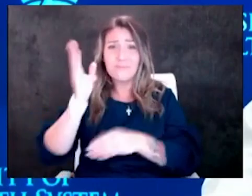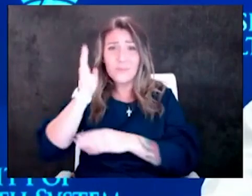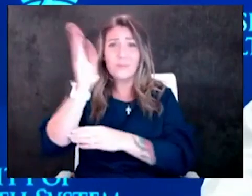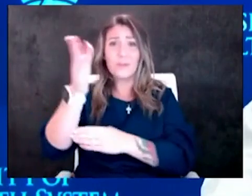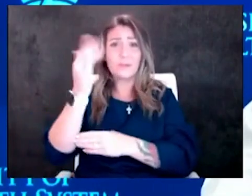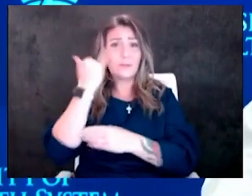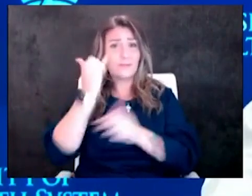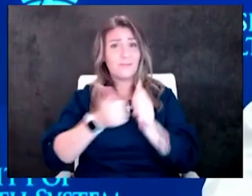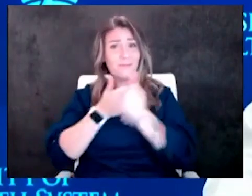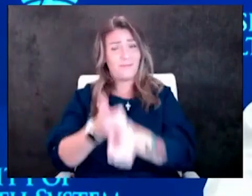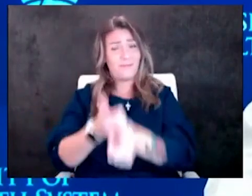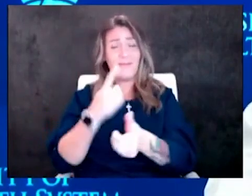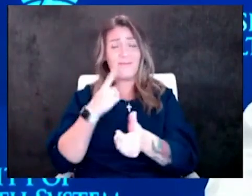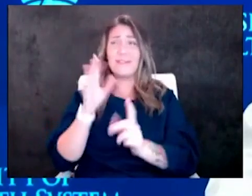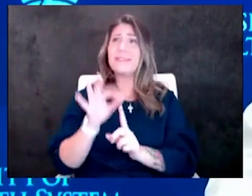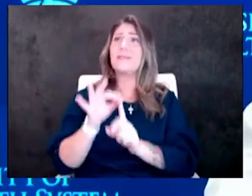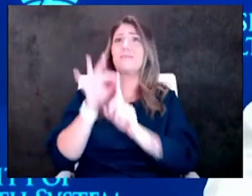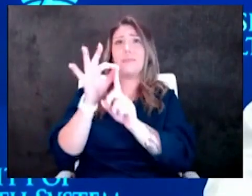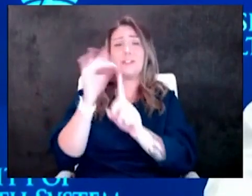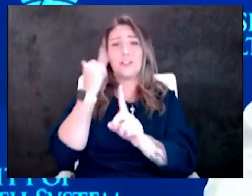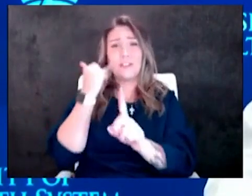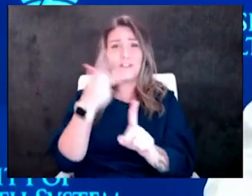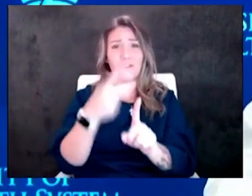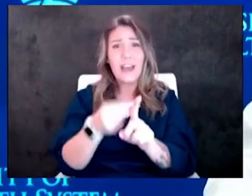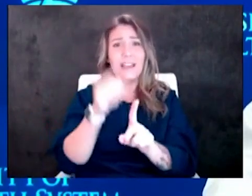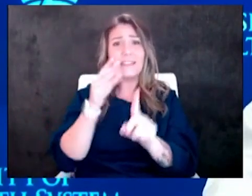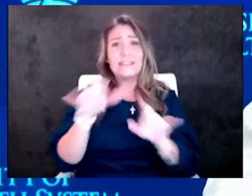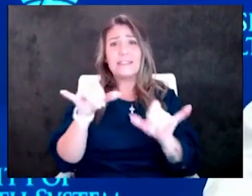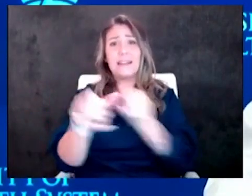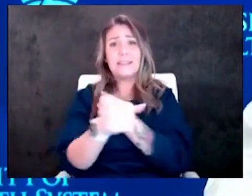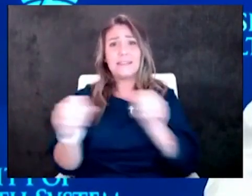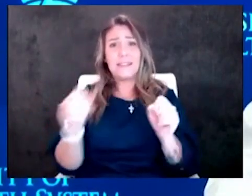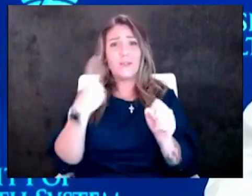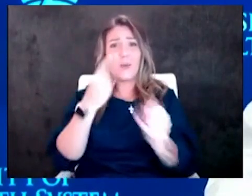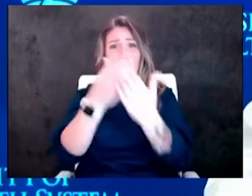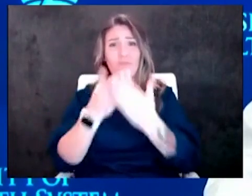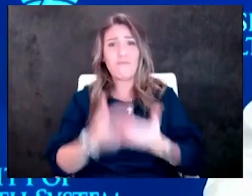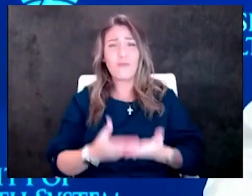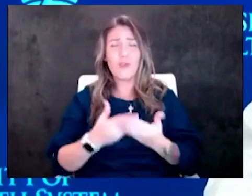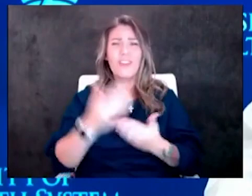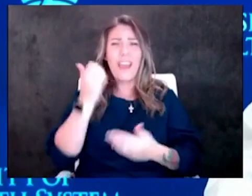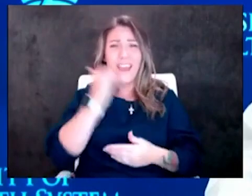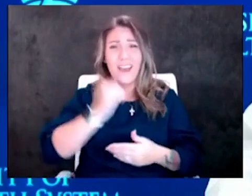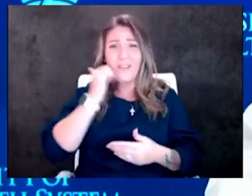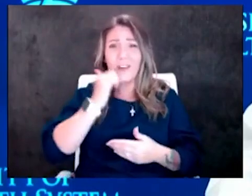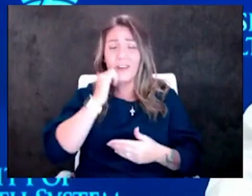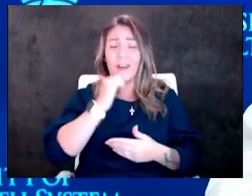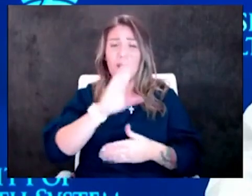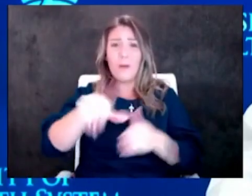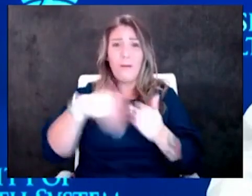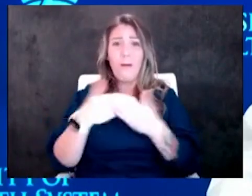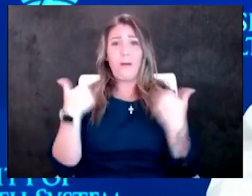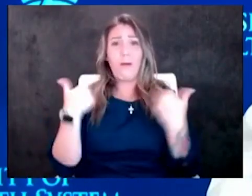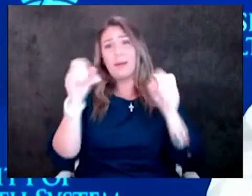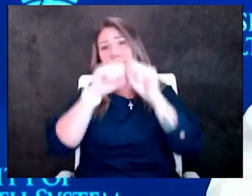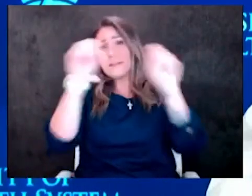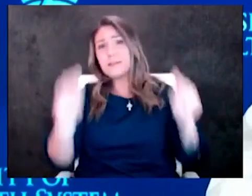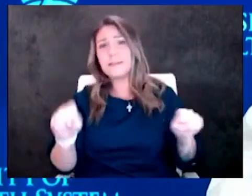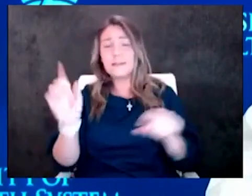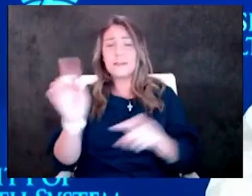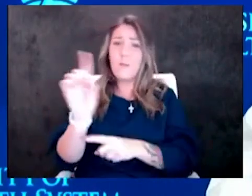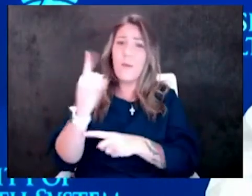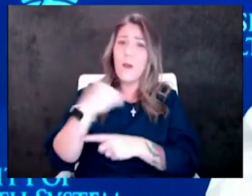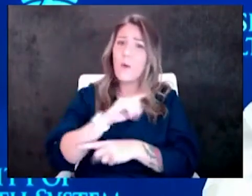when you're vaccinated. And we prove it every single day inside every health system across the country where people wear masks on our COVID wards and we